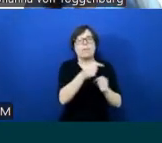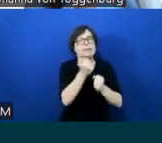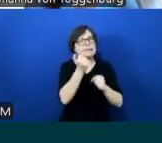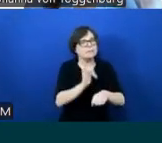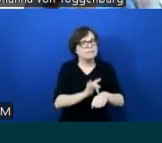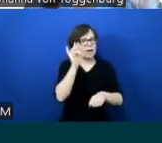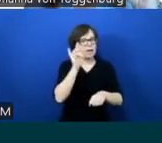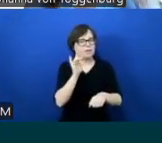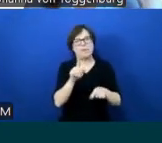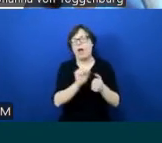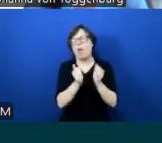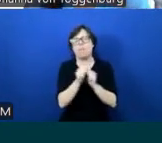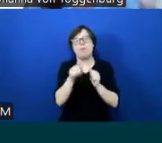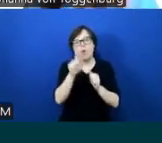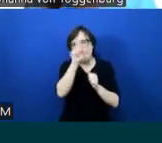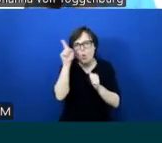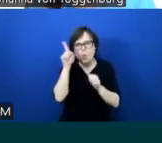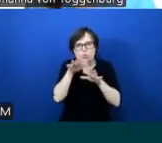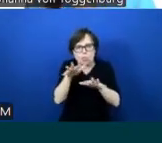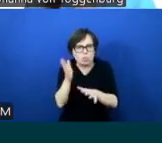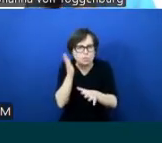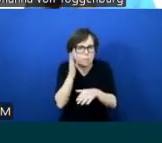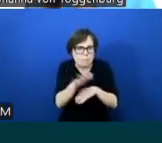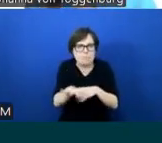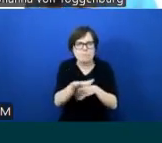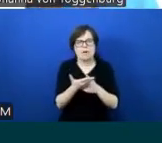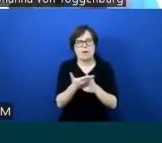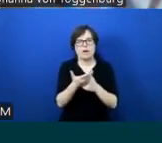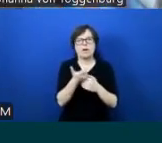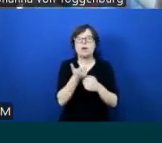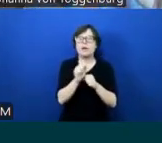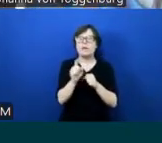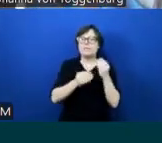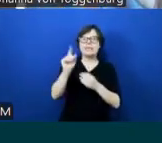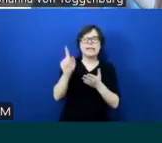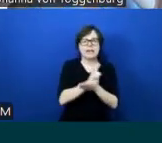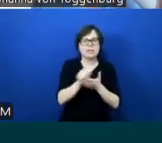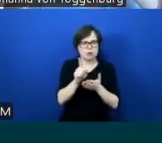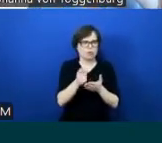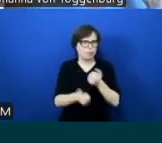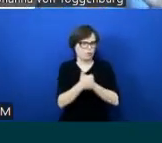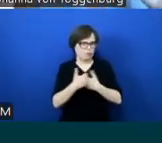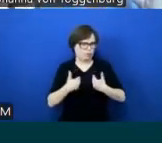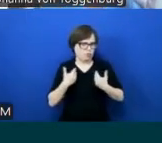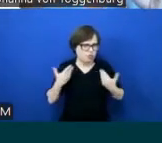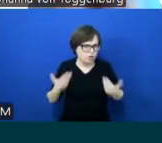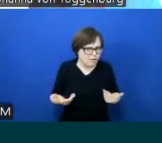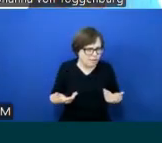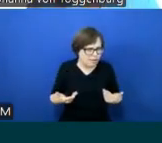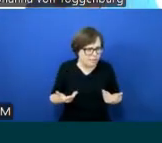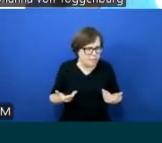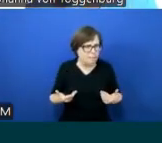know, the highest risk for health? And where does